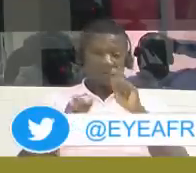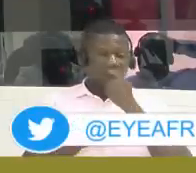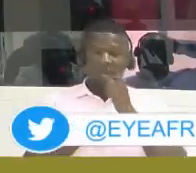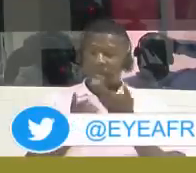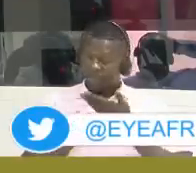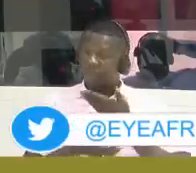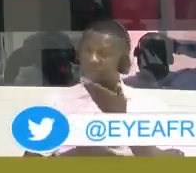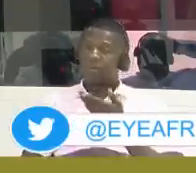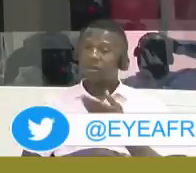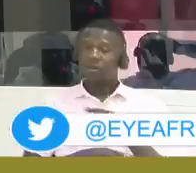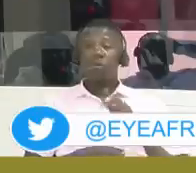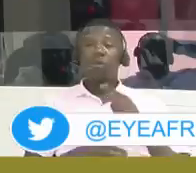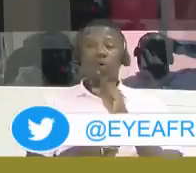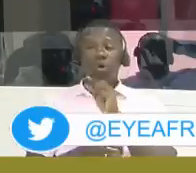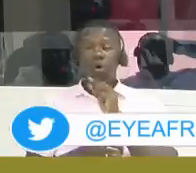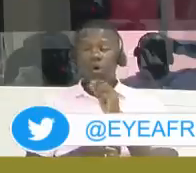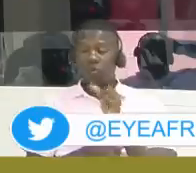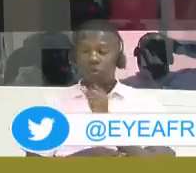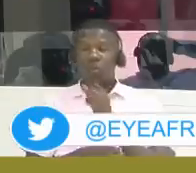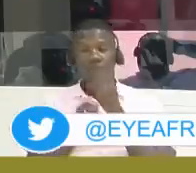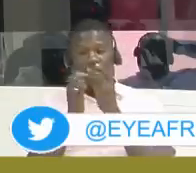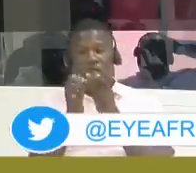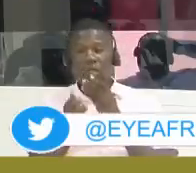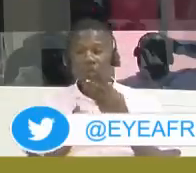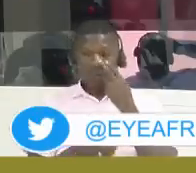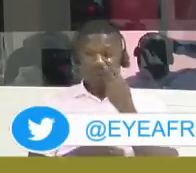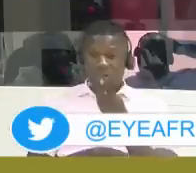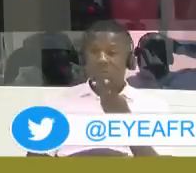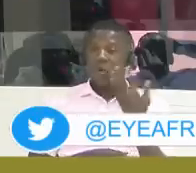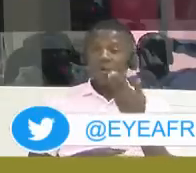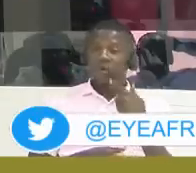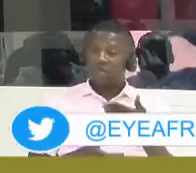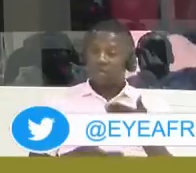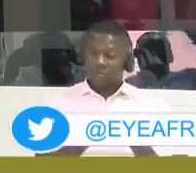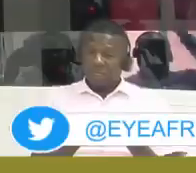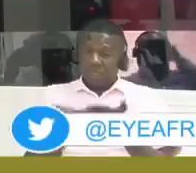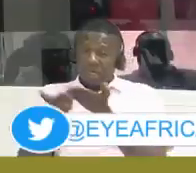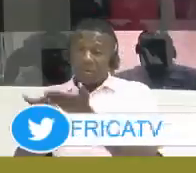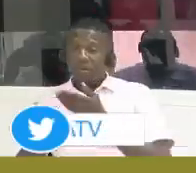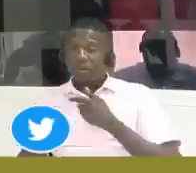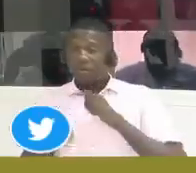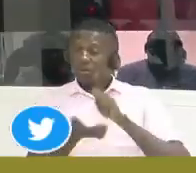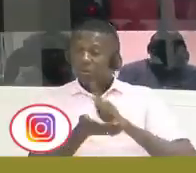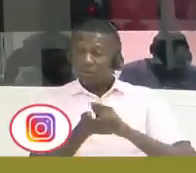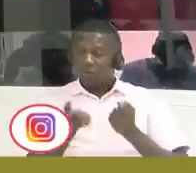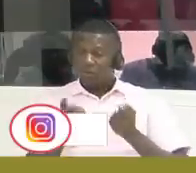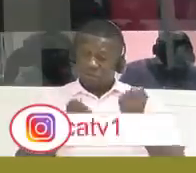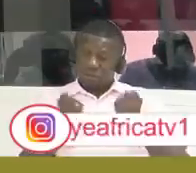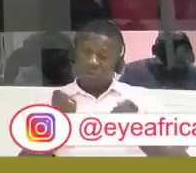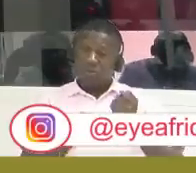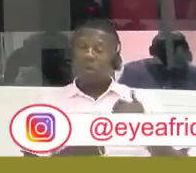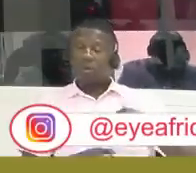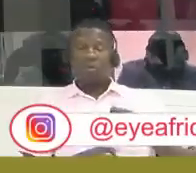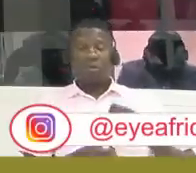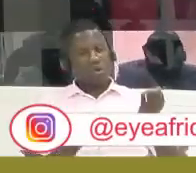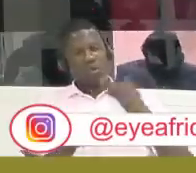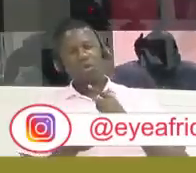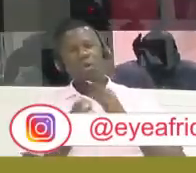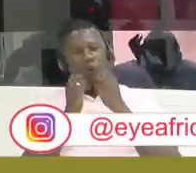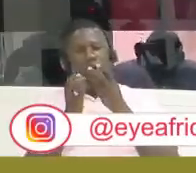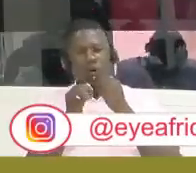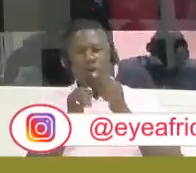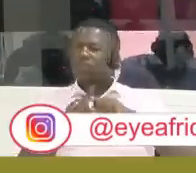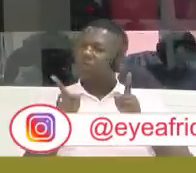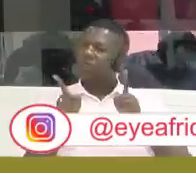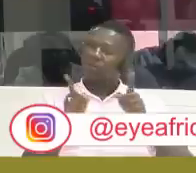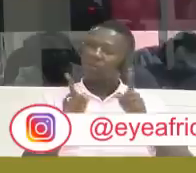Some will say, I saw him when he was being carried by the ambulance. People will come saying different things. So we were